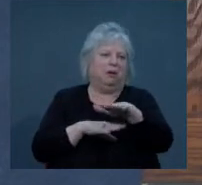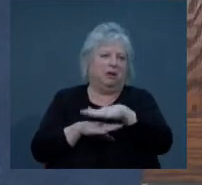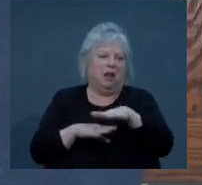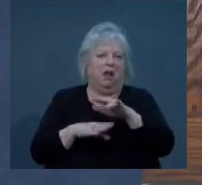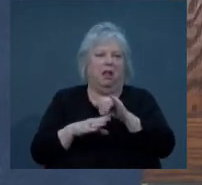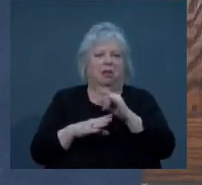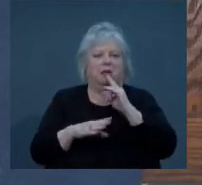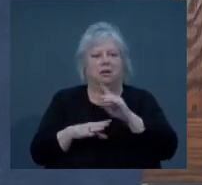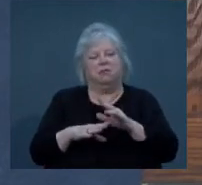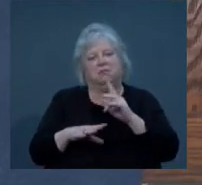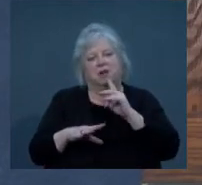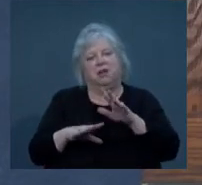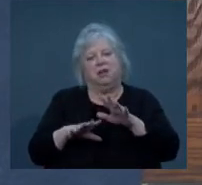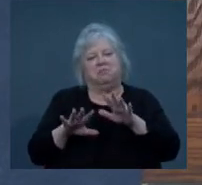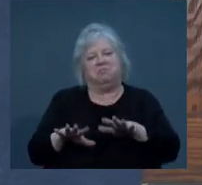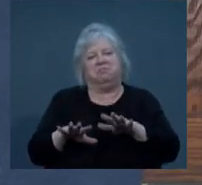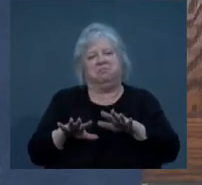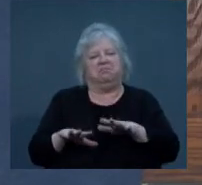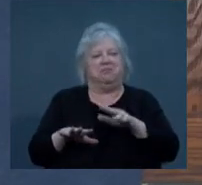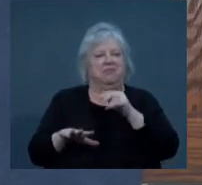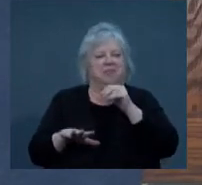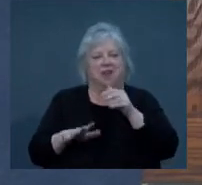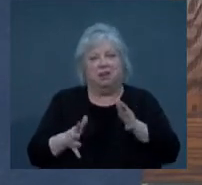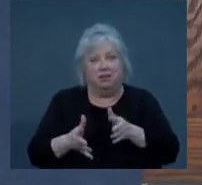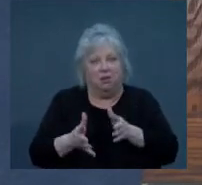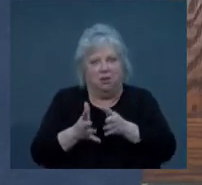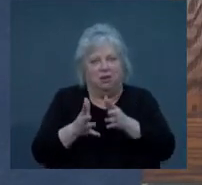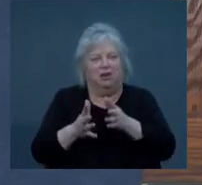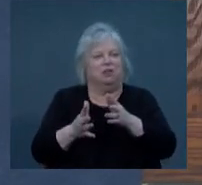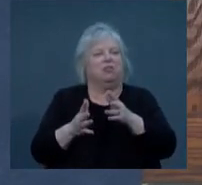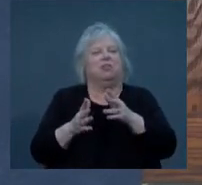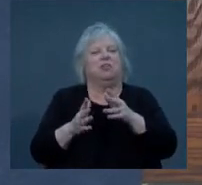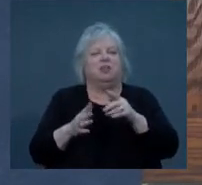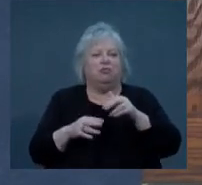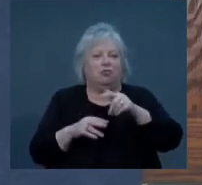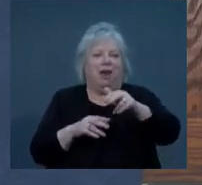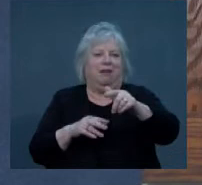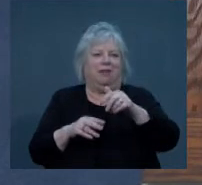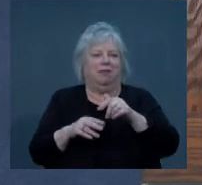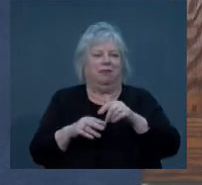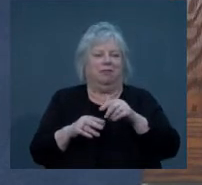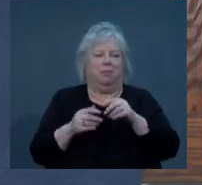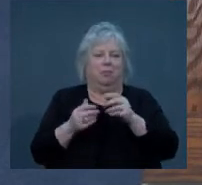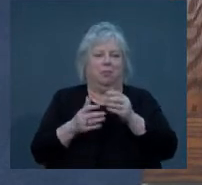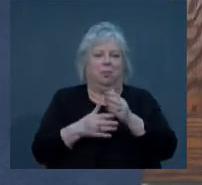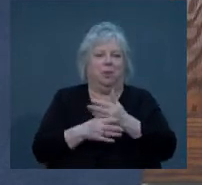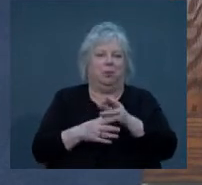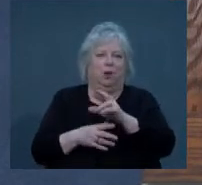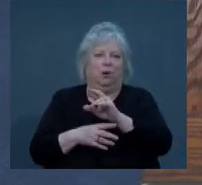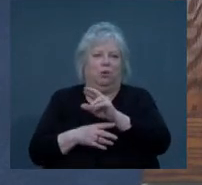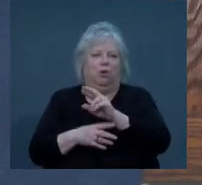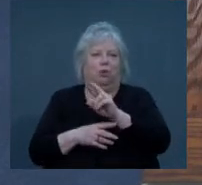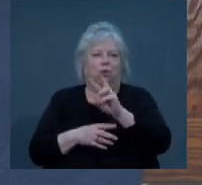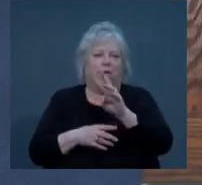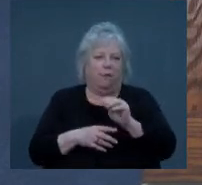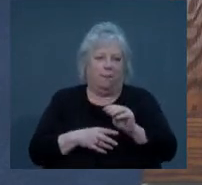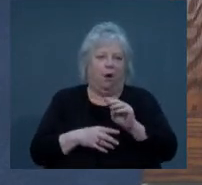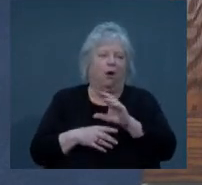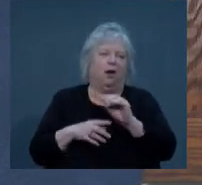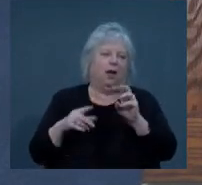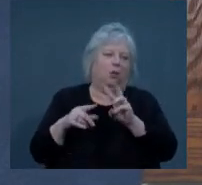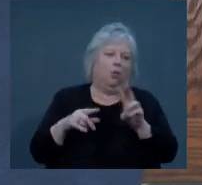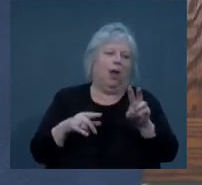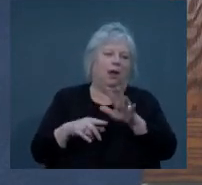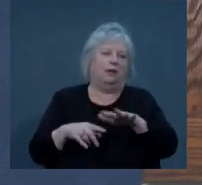discourages pedestrian traffic between the Main Street River Market area and other areas further